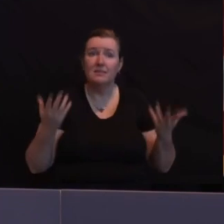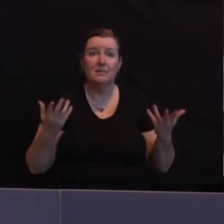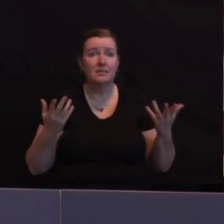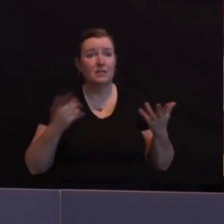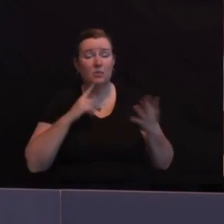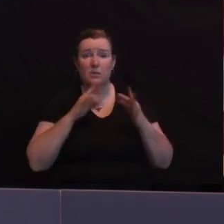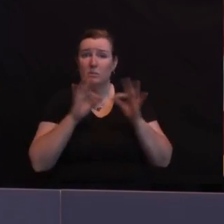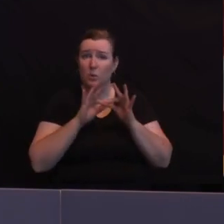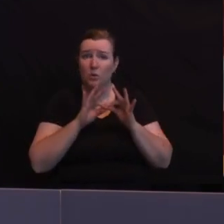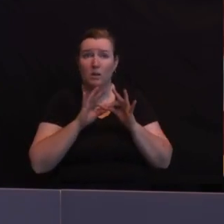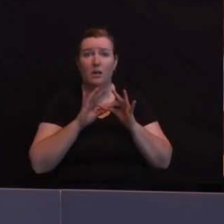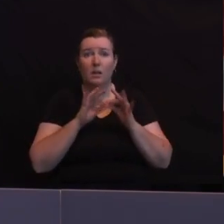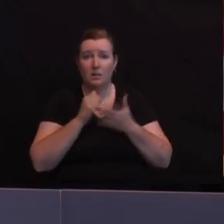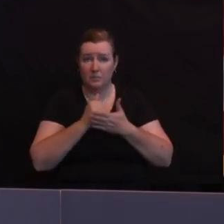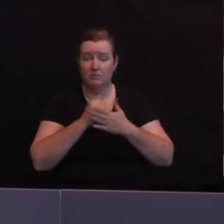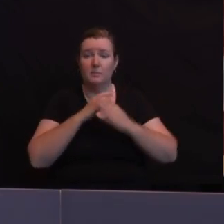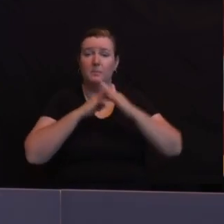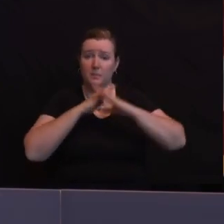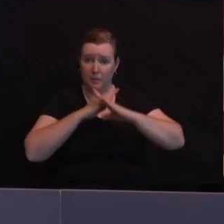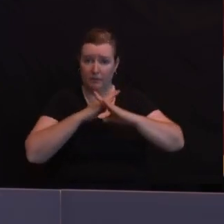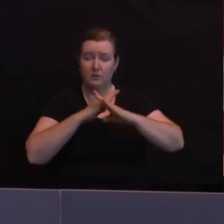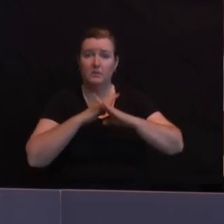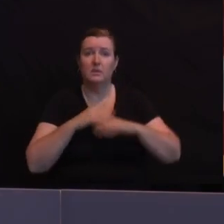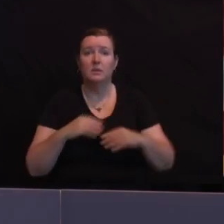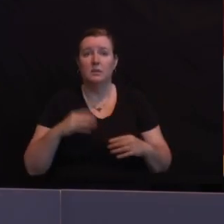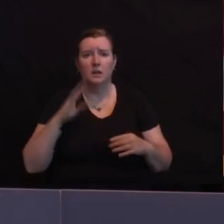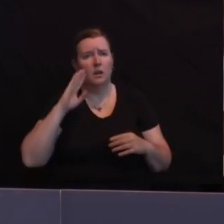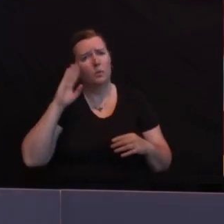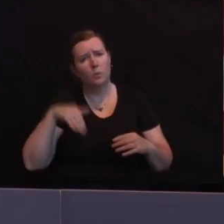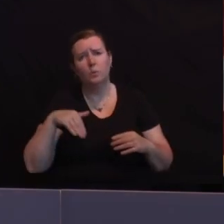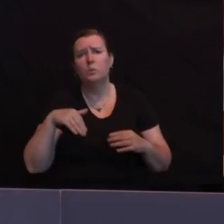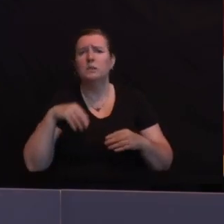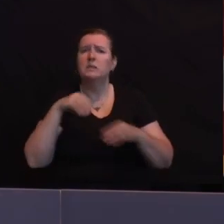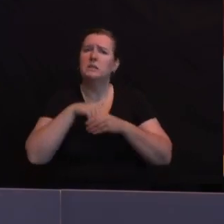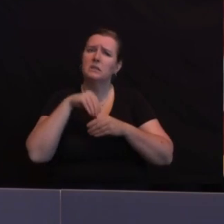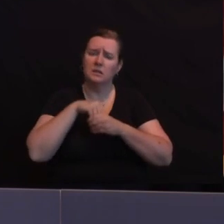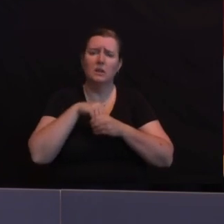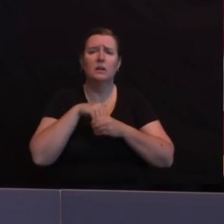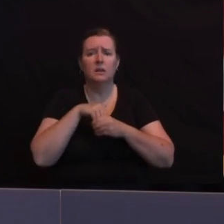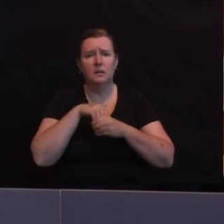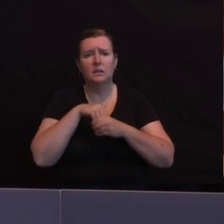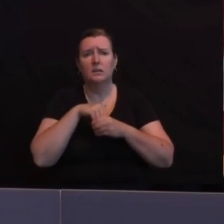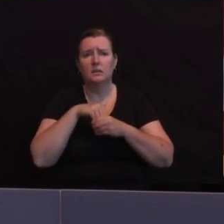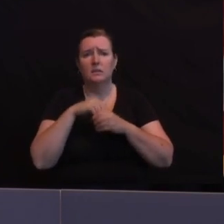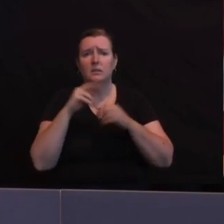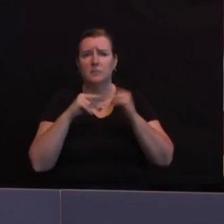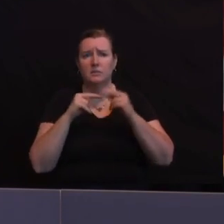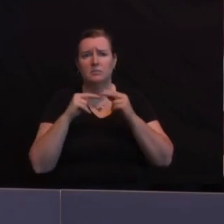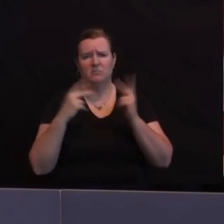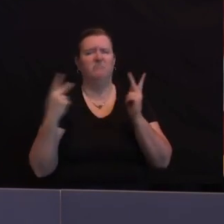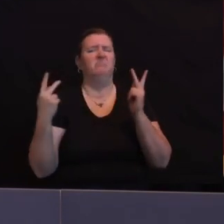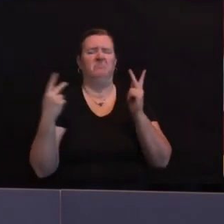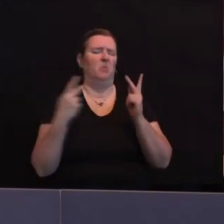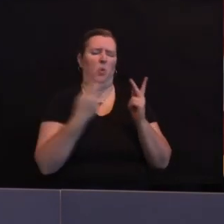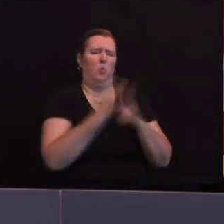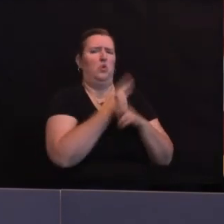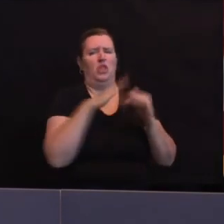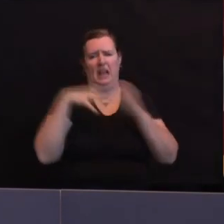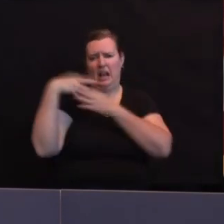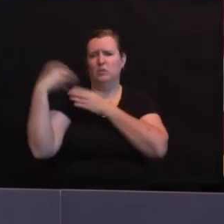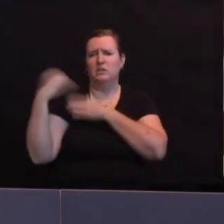important. We know that inside is more of a problem than outside. As the cold